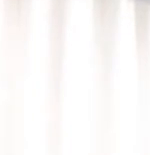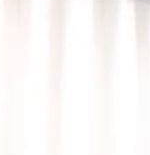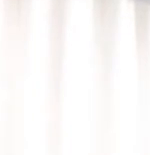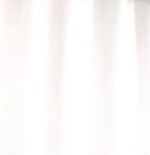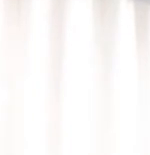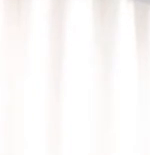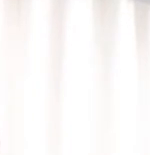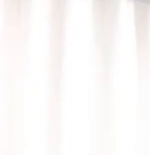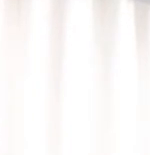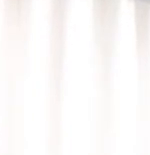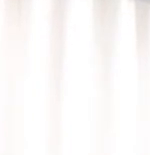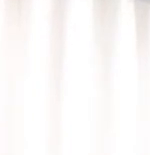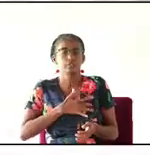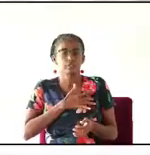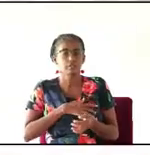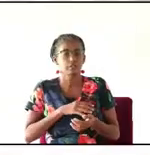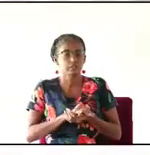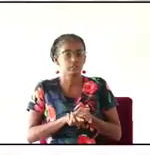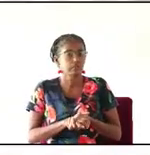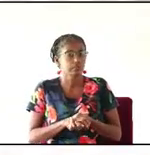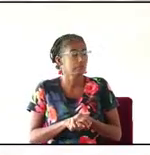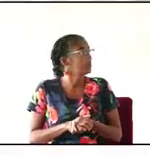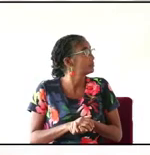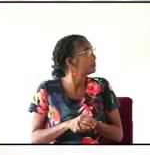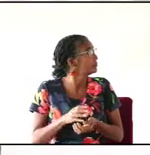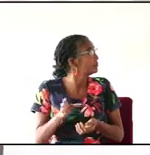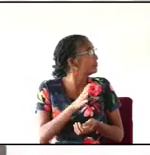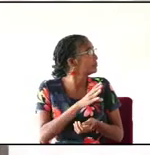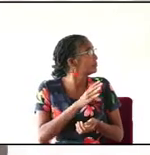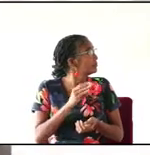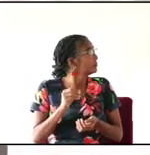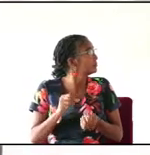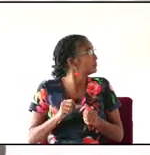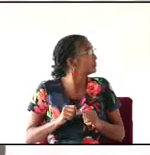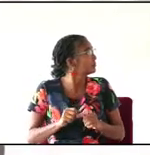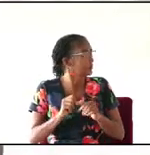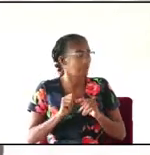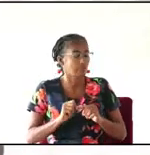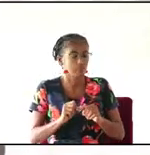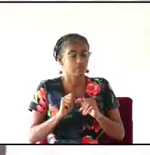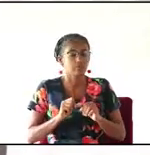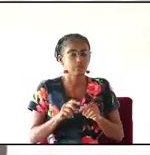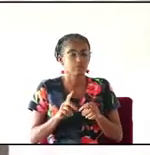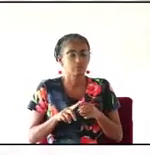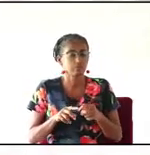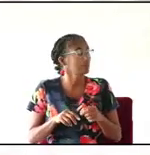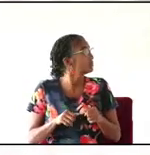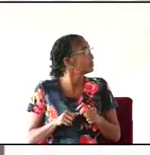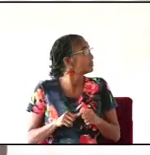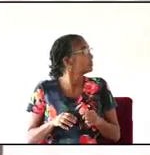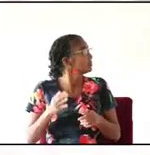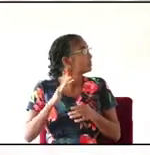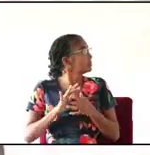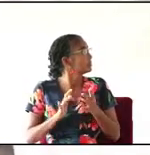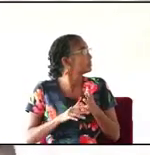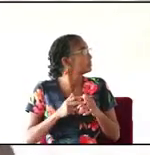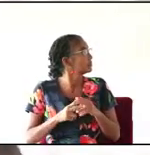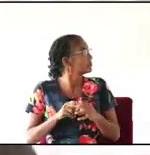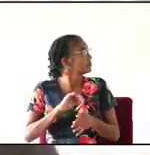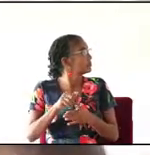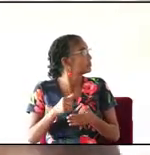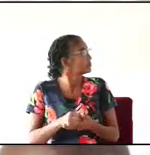appreciation, and we pray that God continues to bless you and bless your ministry as you continue to touch lives.